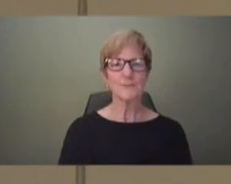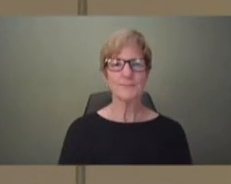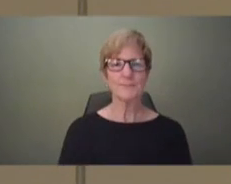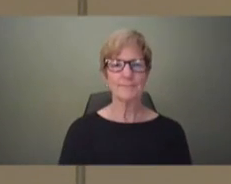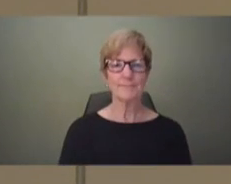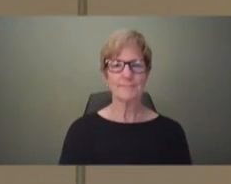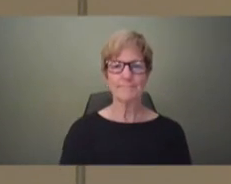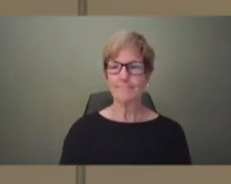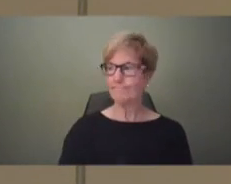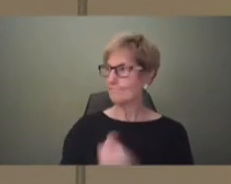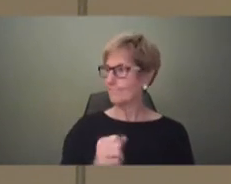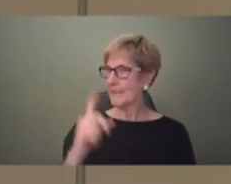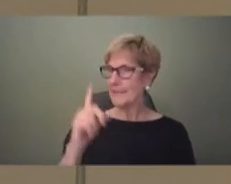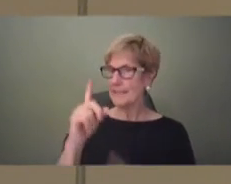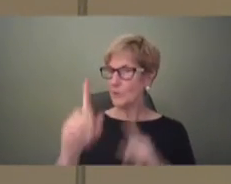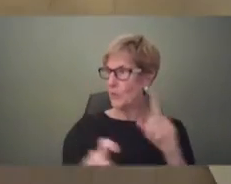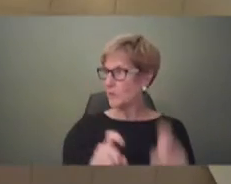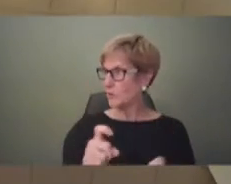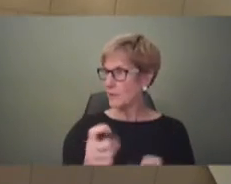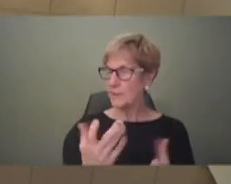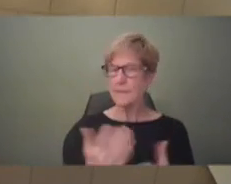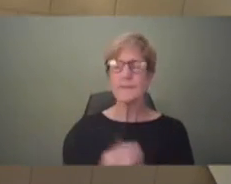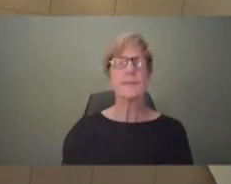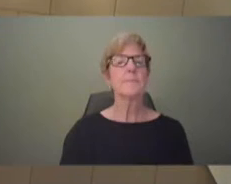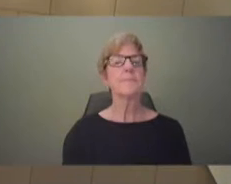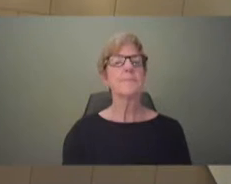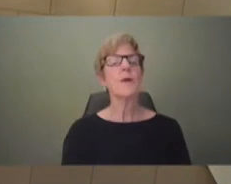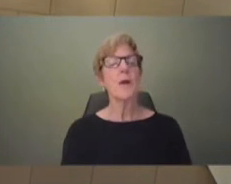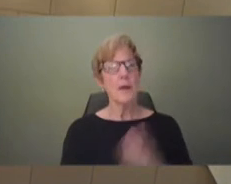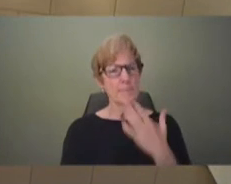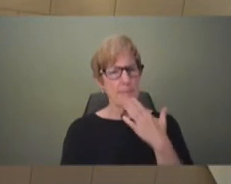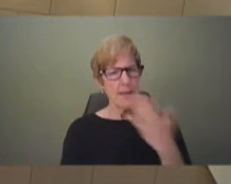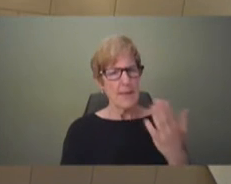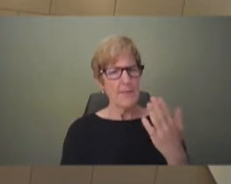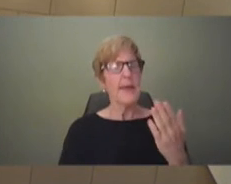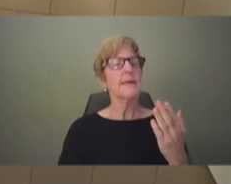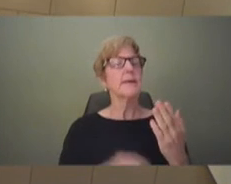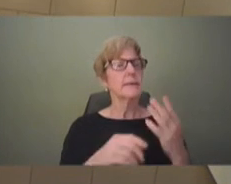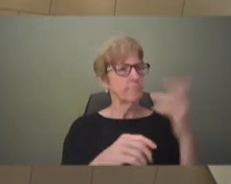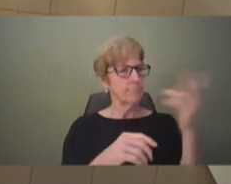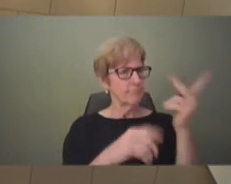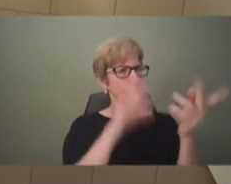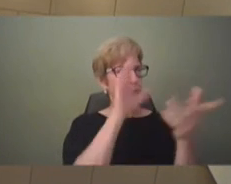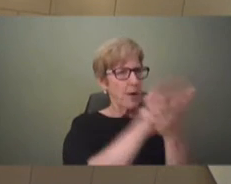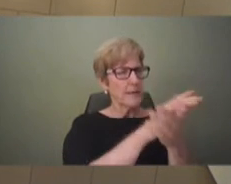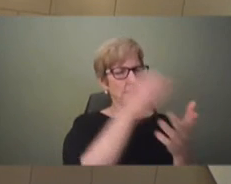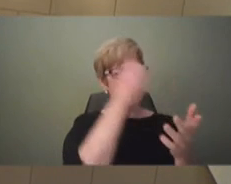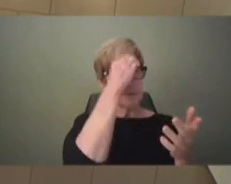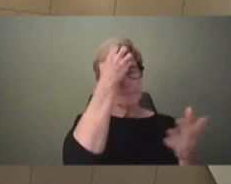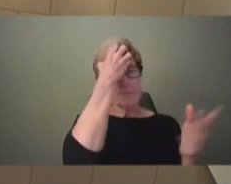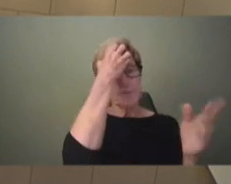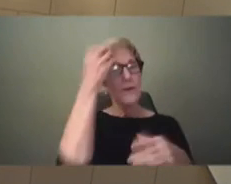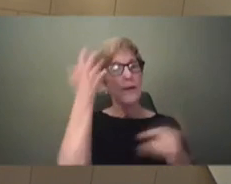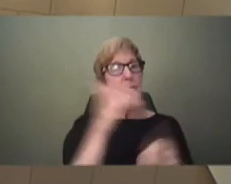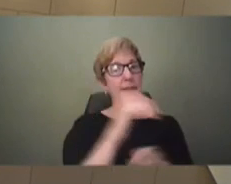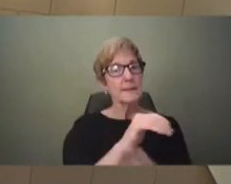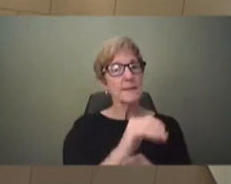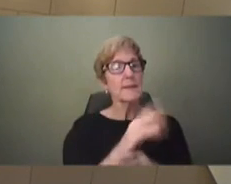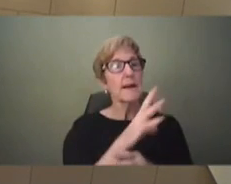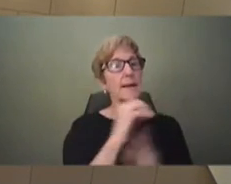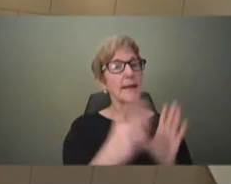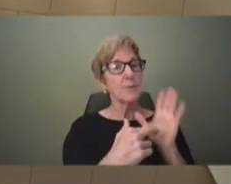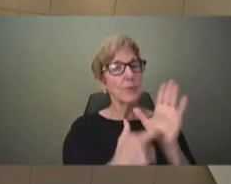any questions or comments Mr Graham uh just want to thank M Clark and her husband for uh being here tonight and representing